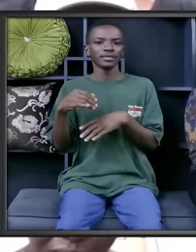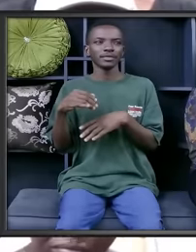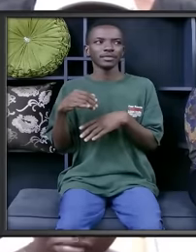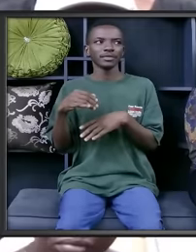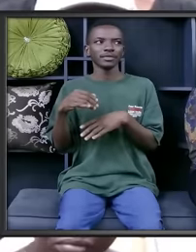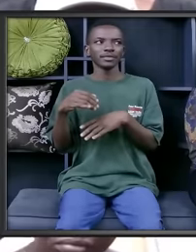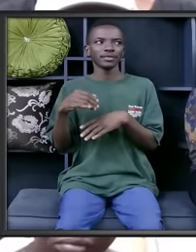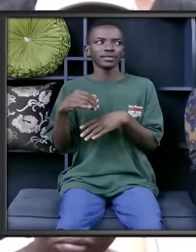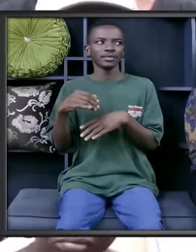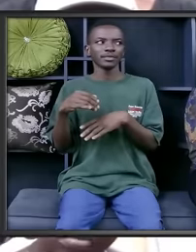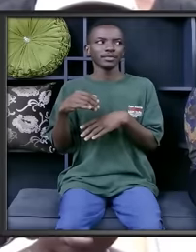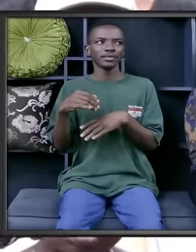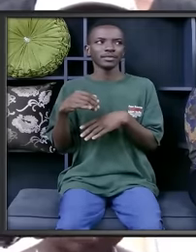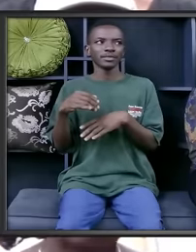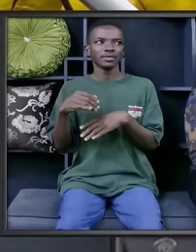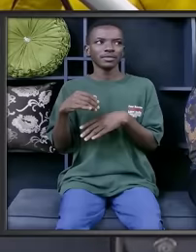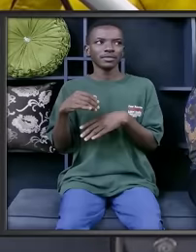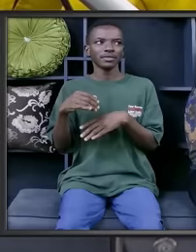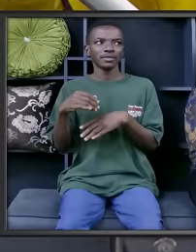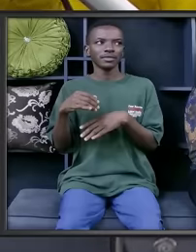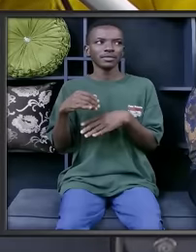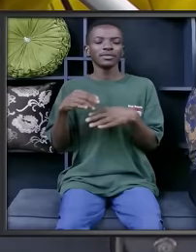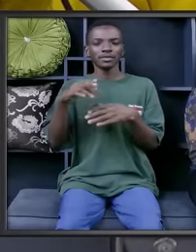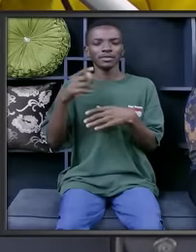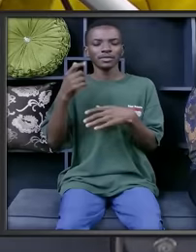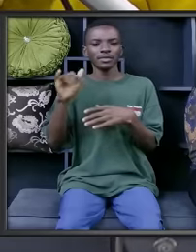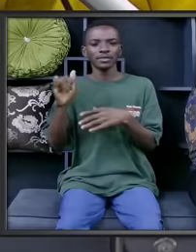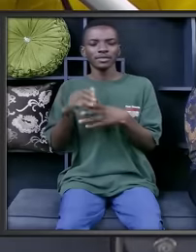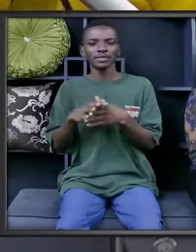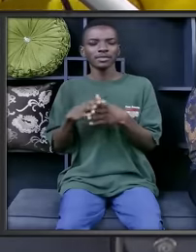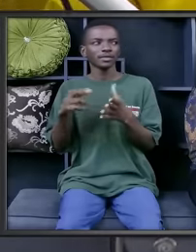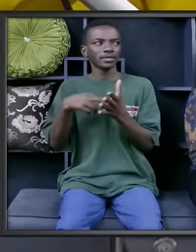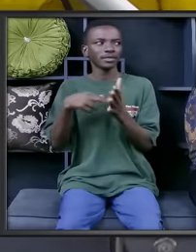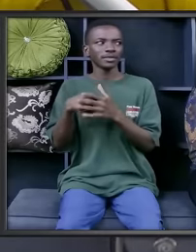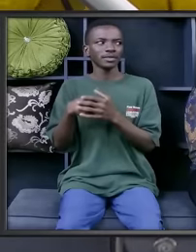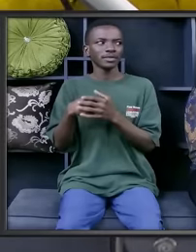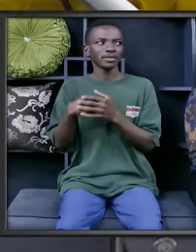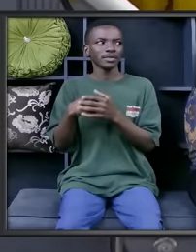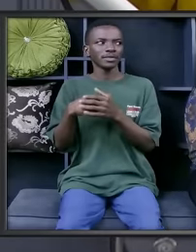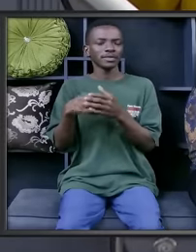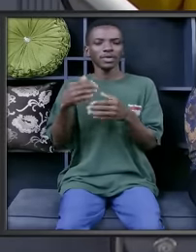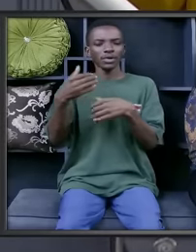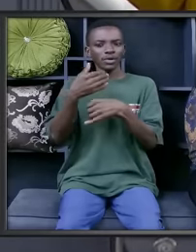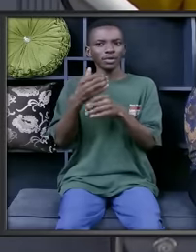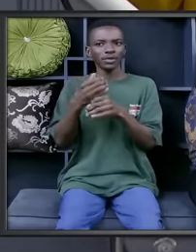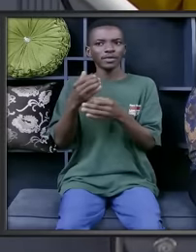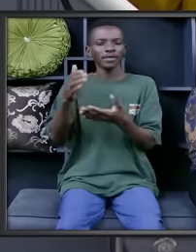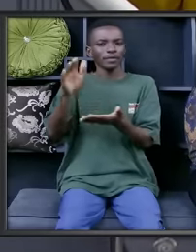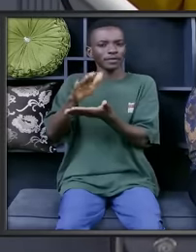say you carried the matter go FIDA. Yes, sir. 2009. Yes, sir. No, I just want make we pile